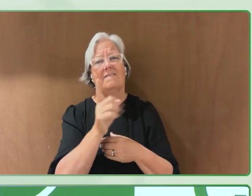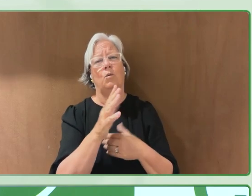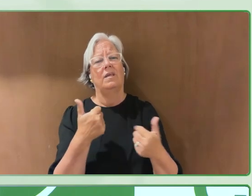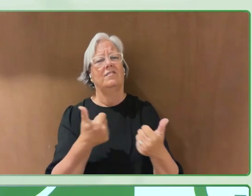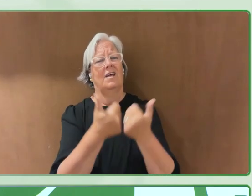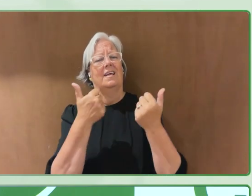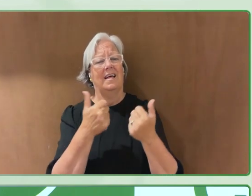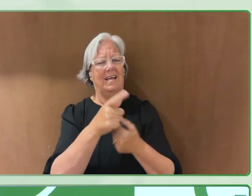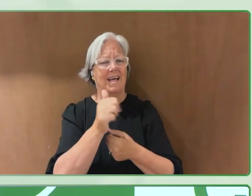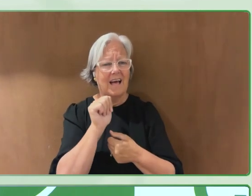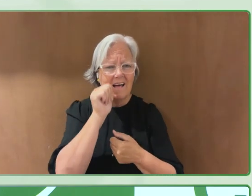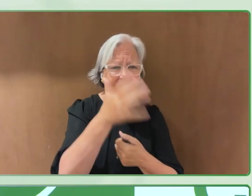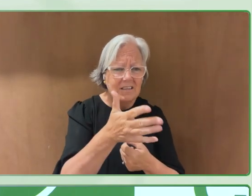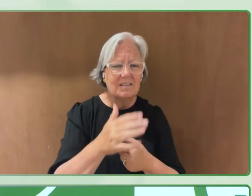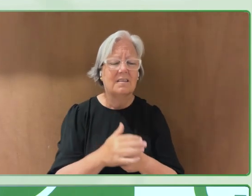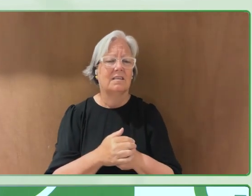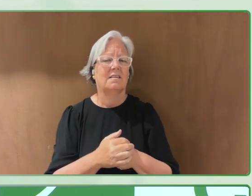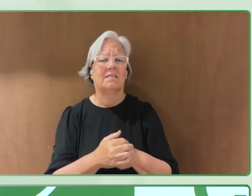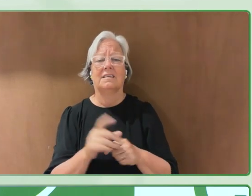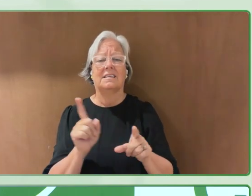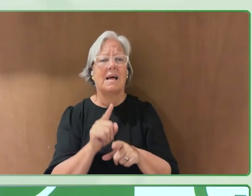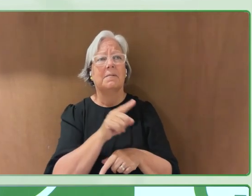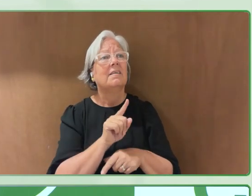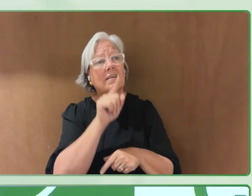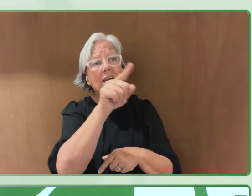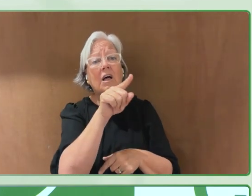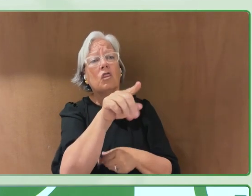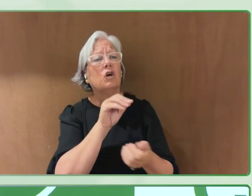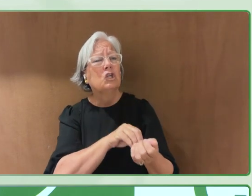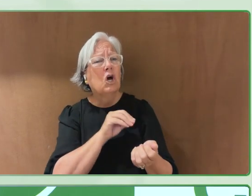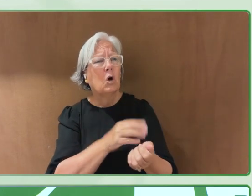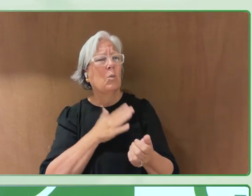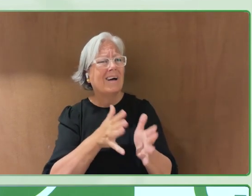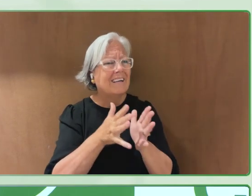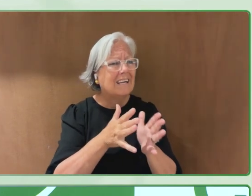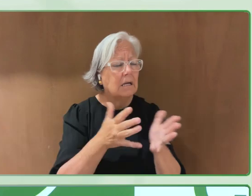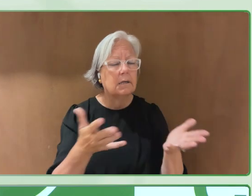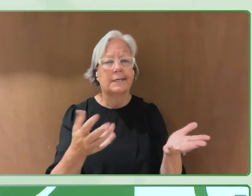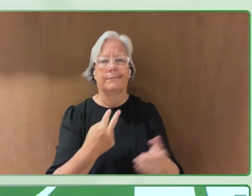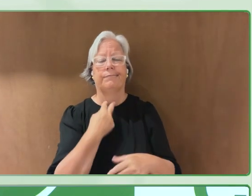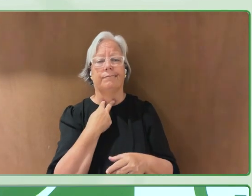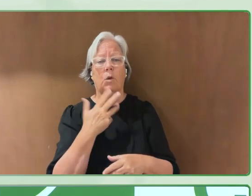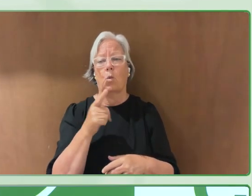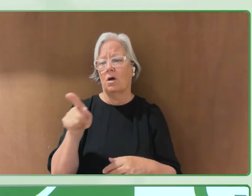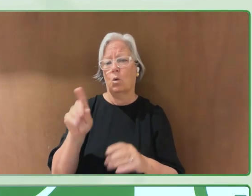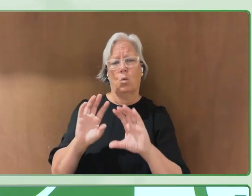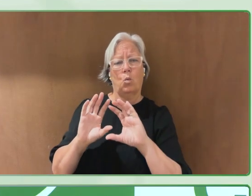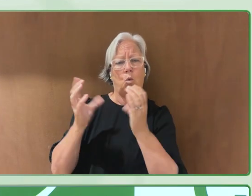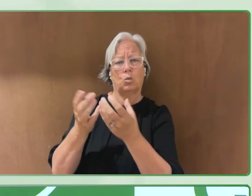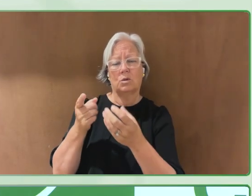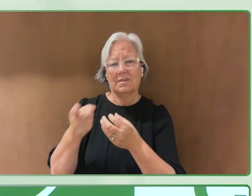they visit to a doctor, unable to explain the pain, or if they are in a classroom, unable to understand what the teacher is talking